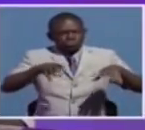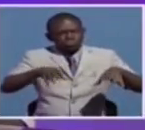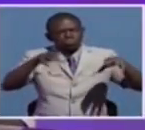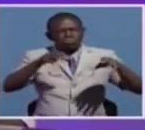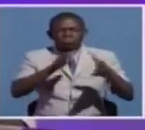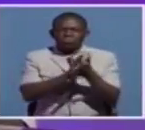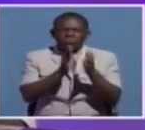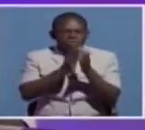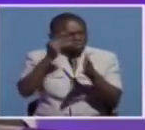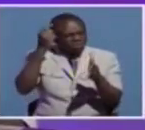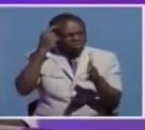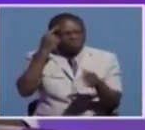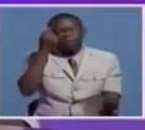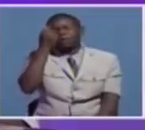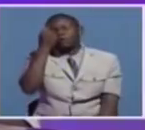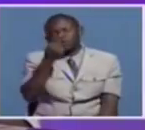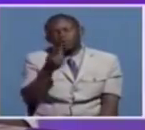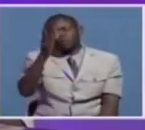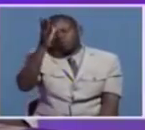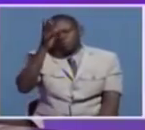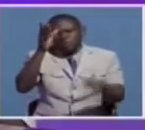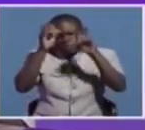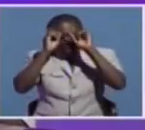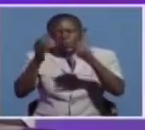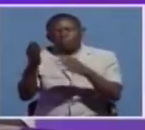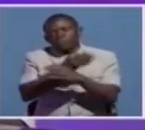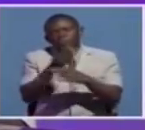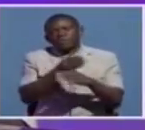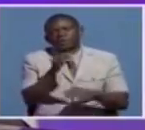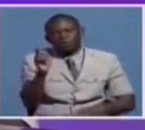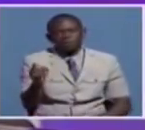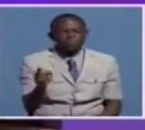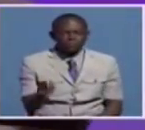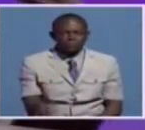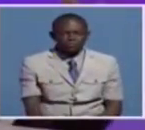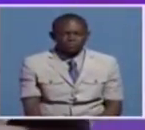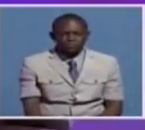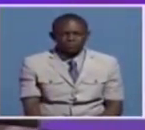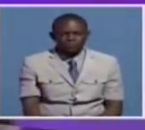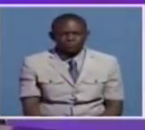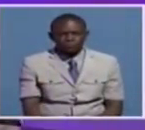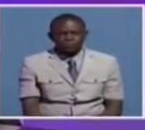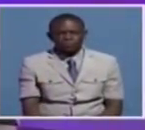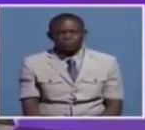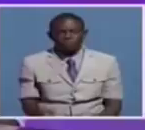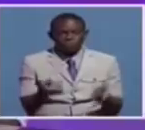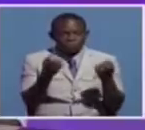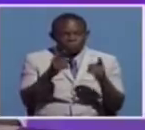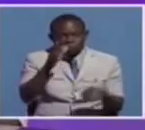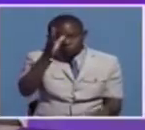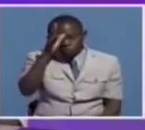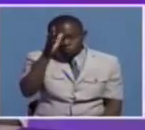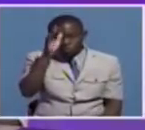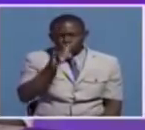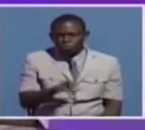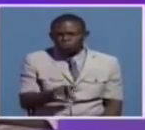understood. And then the good thing also, which was a great privilege, is that whenever we would go out on trips out of the country,